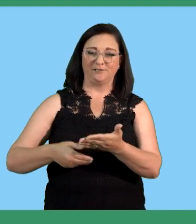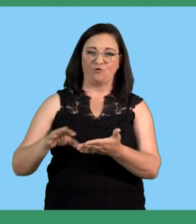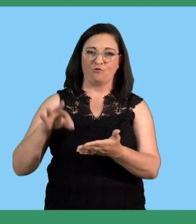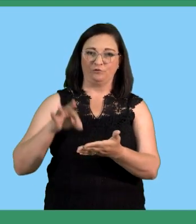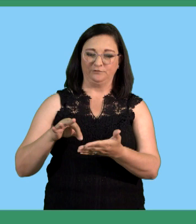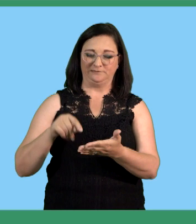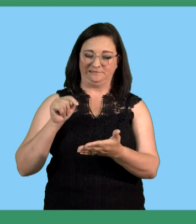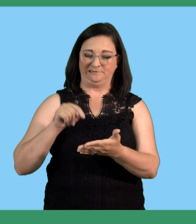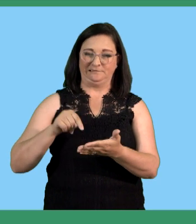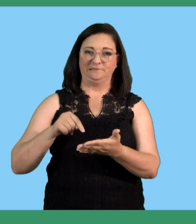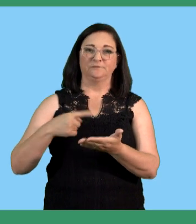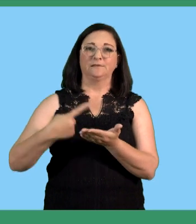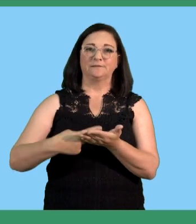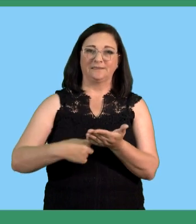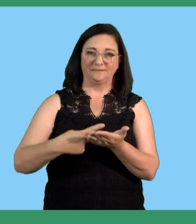employment